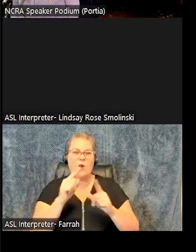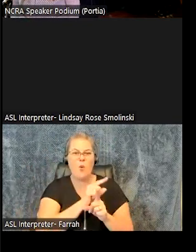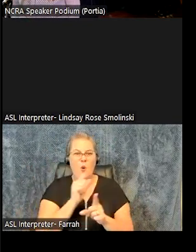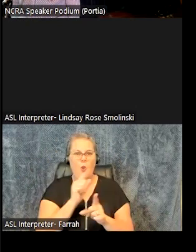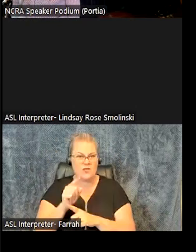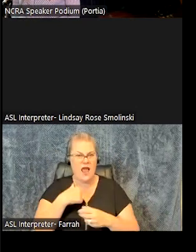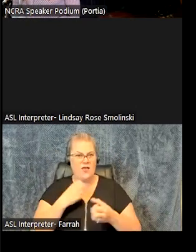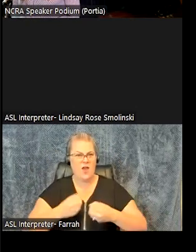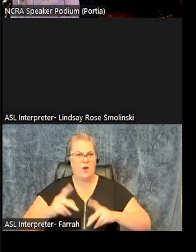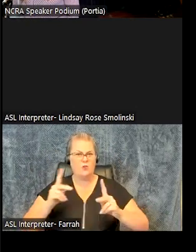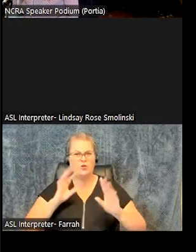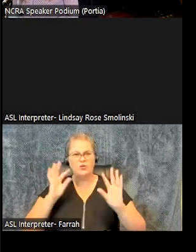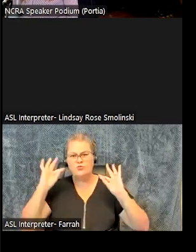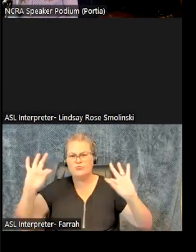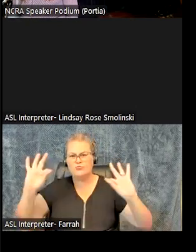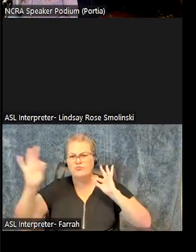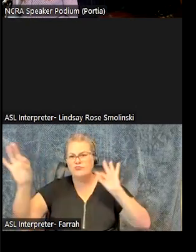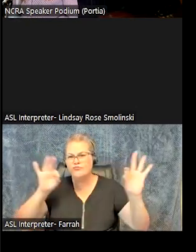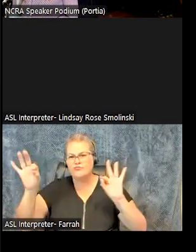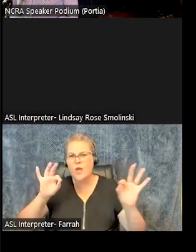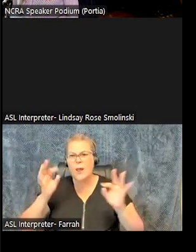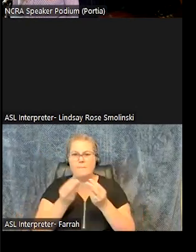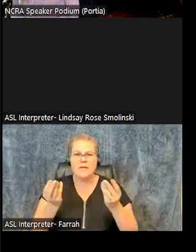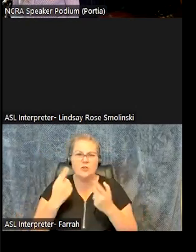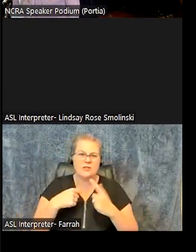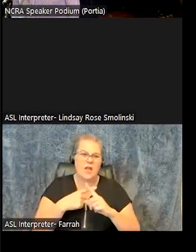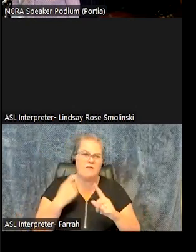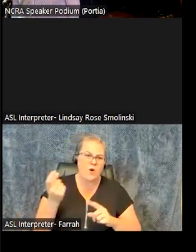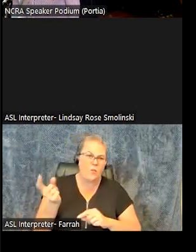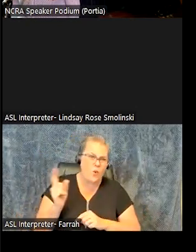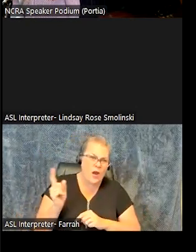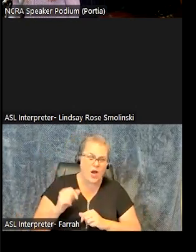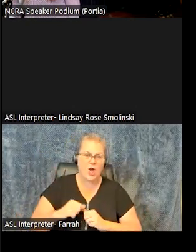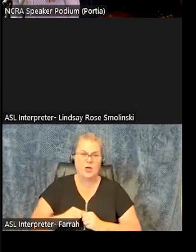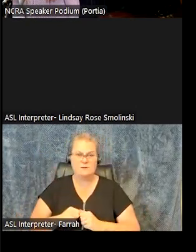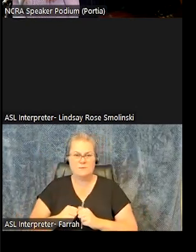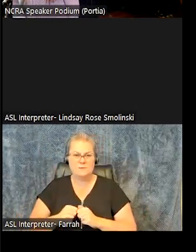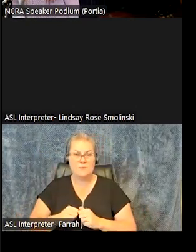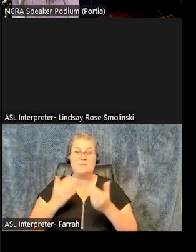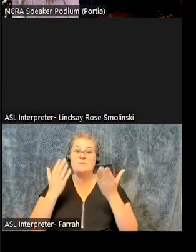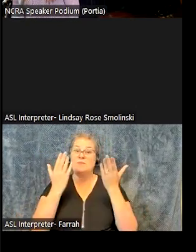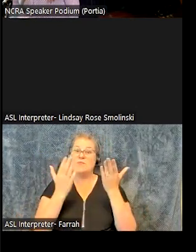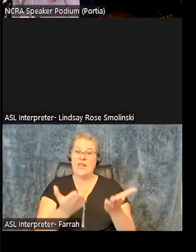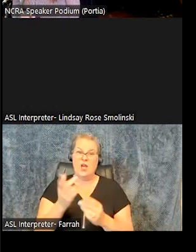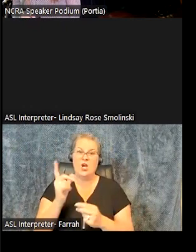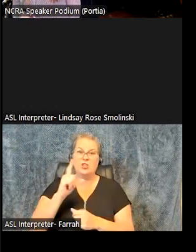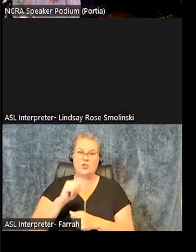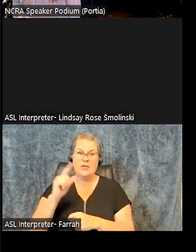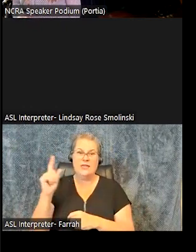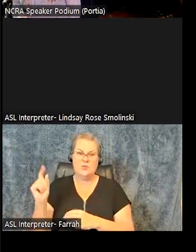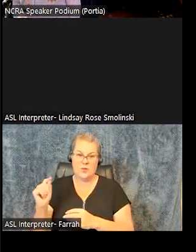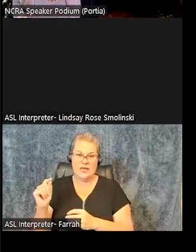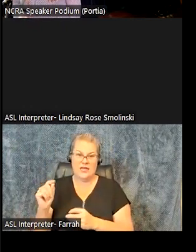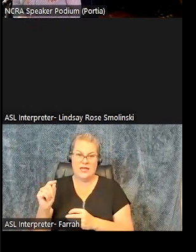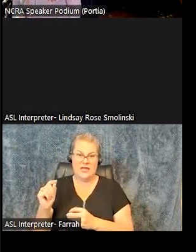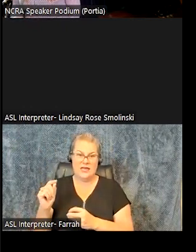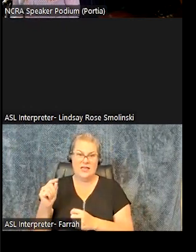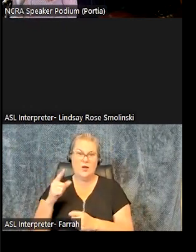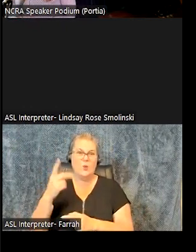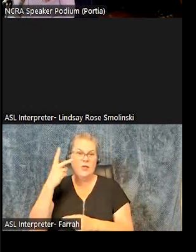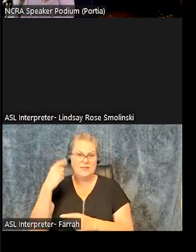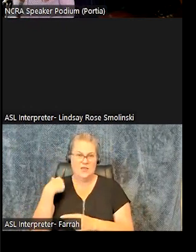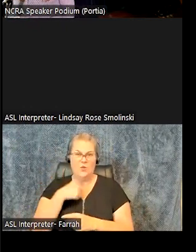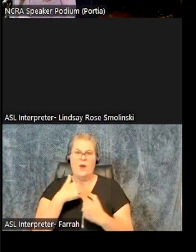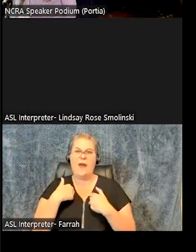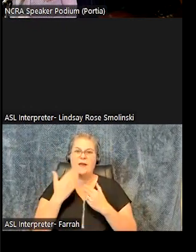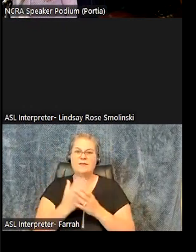provide some education about where the materials were sourced from. And then here in 2020, you can see we had some